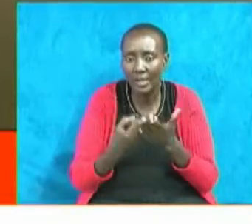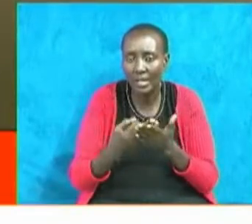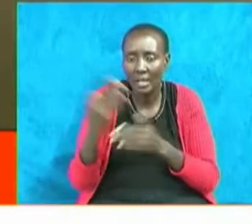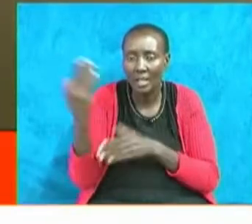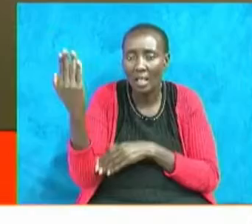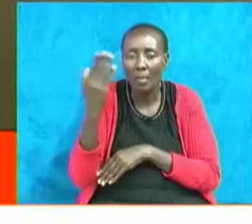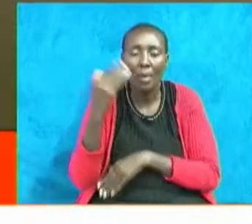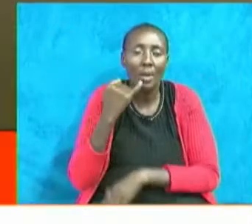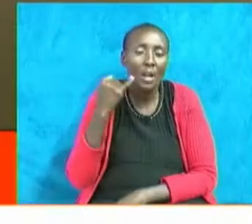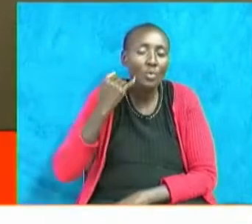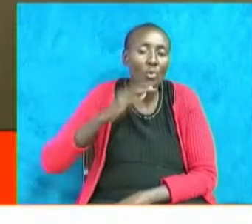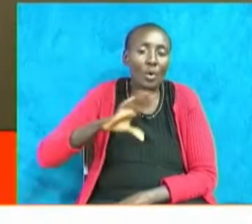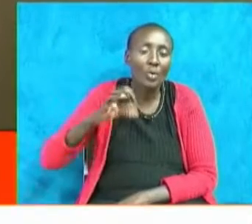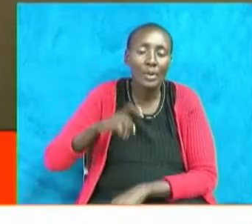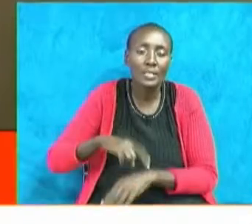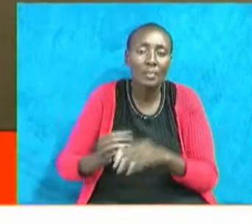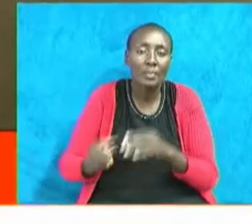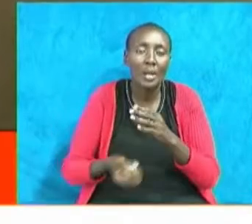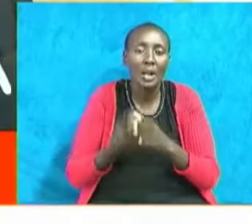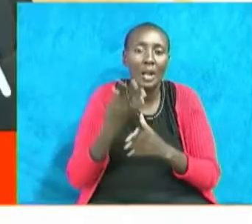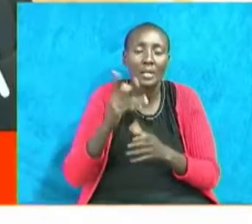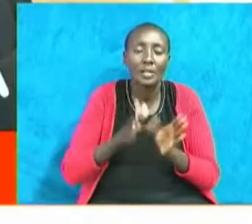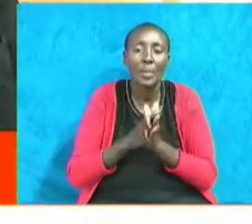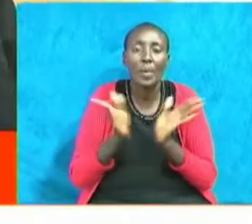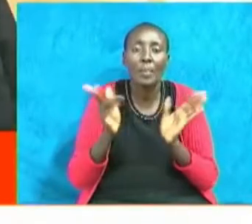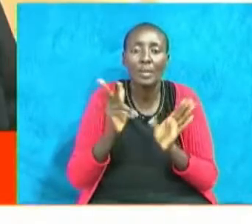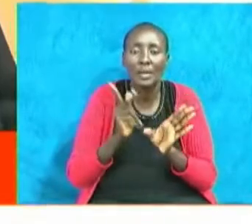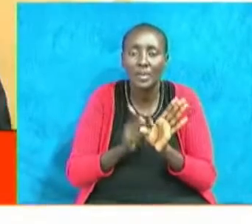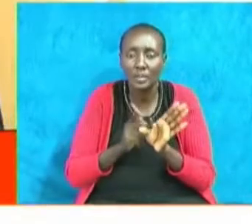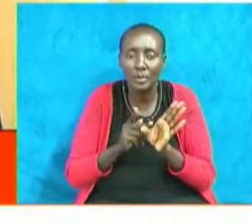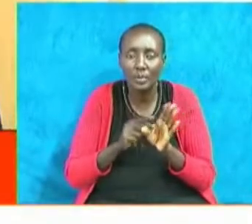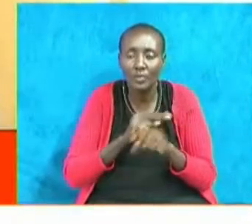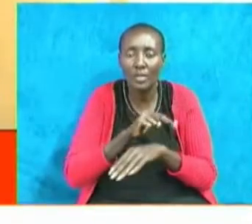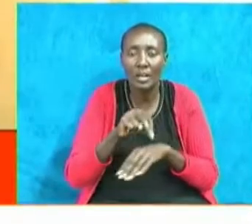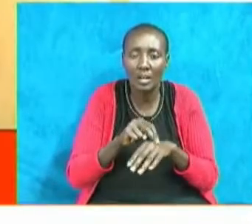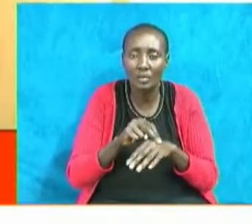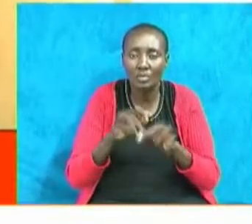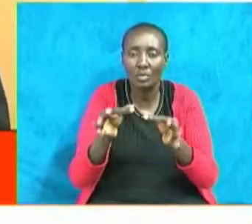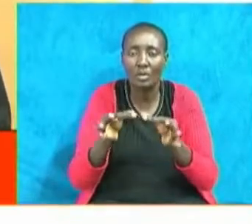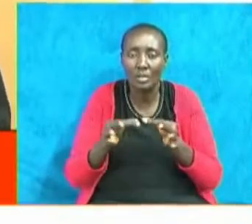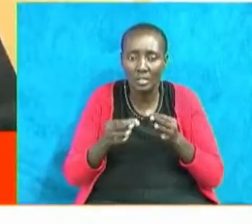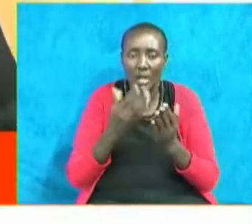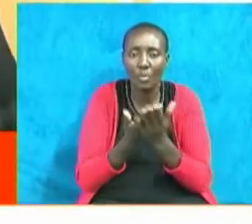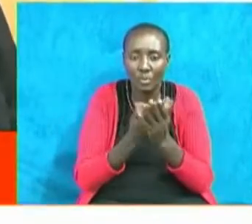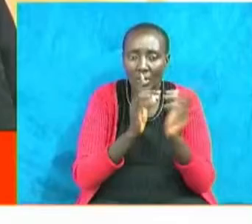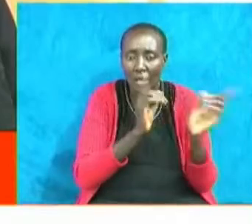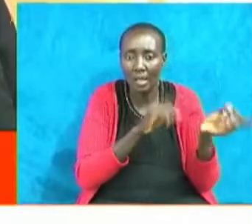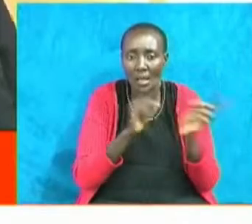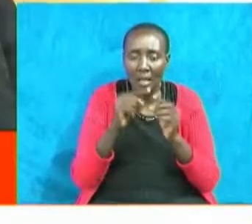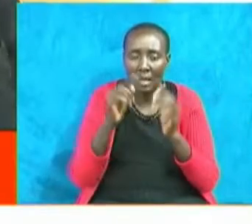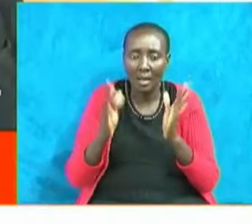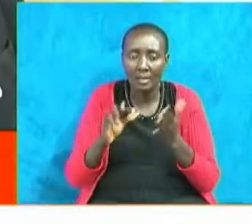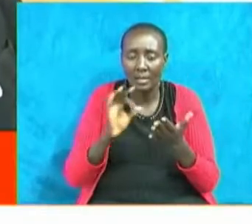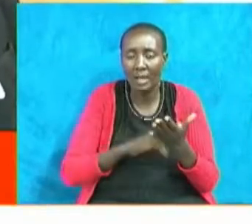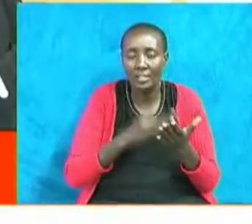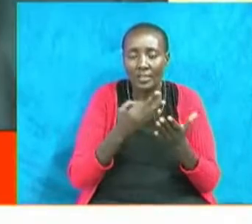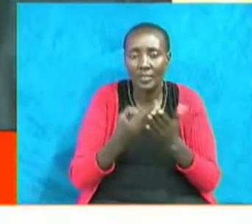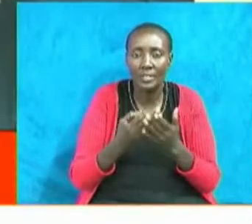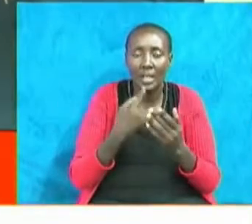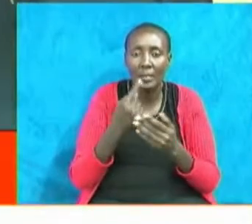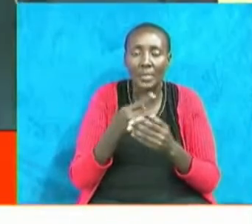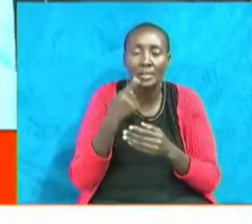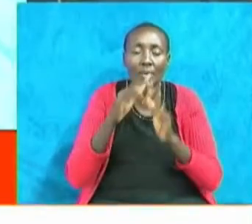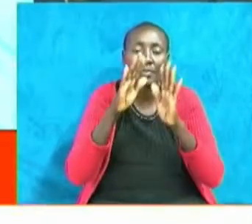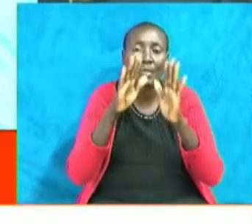Nakuru County when he launched public participation for the National Treasury proposed Hustlers Fund, Mr. Malim has underscored the importance of SMEs